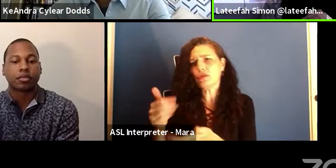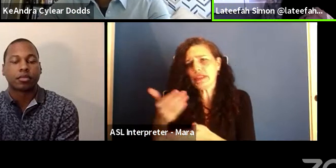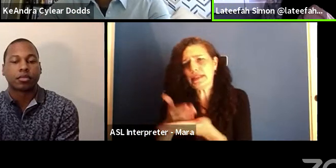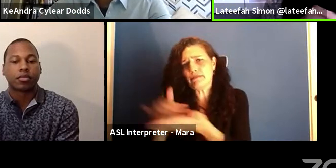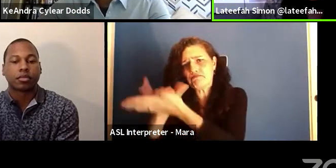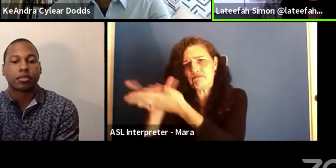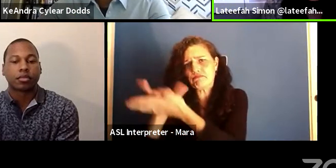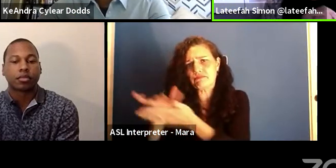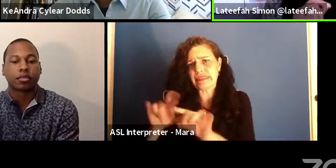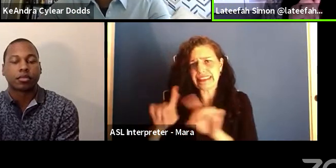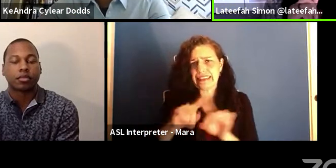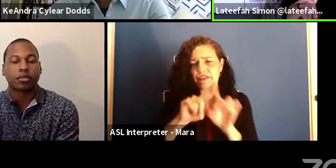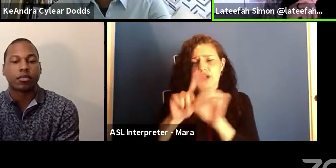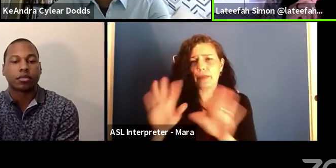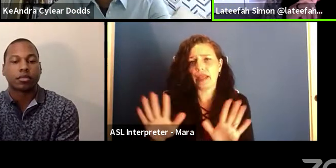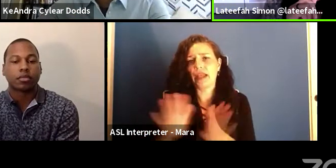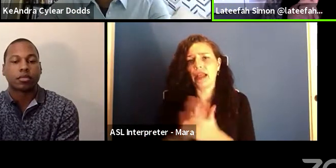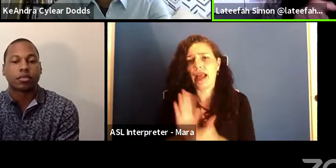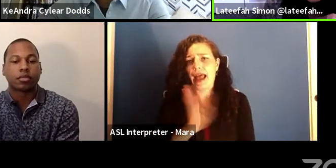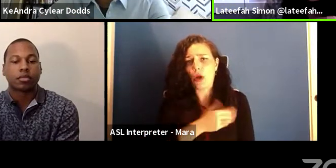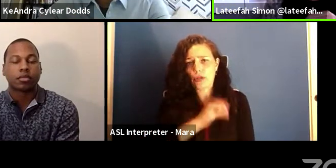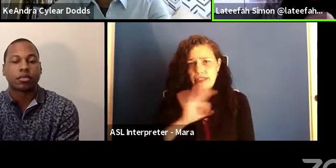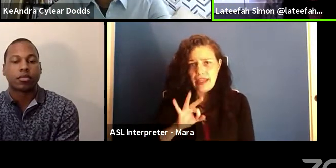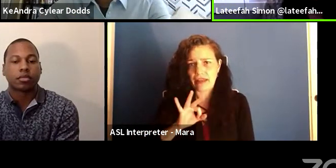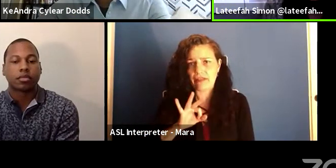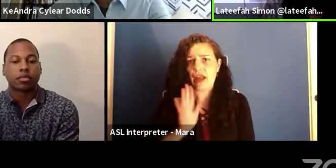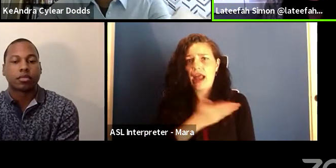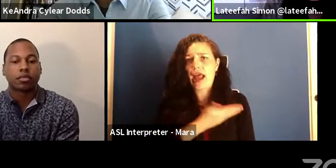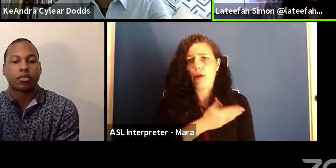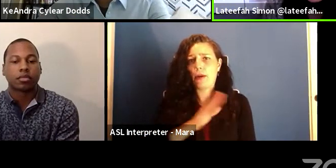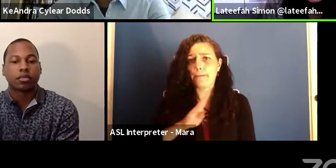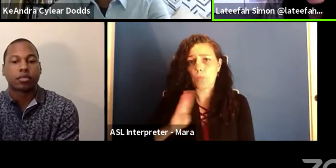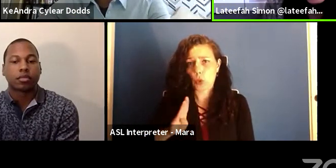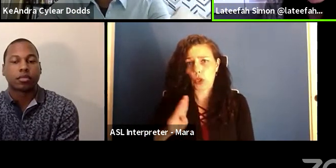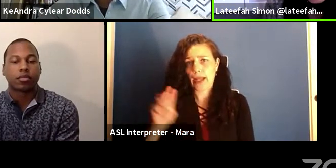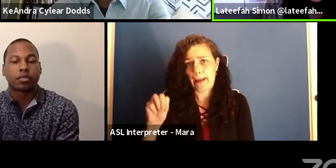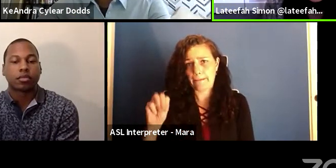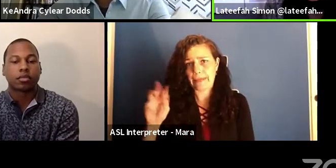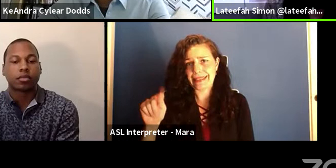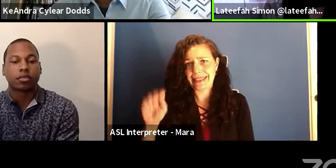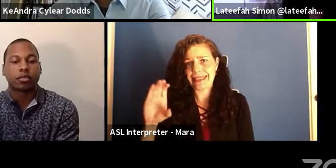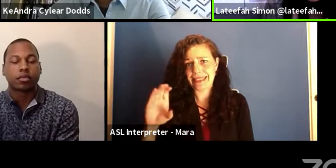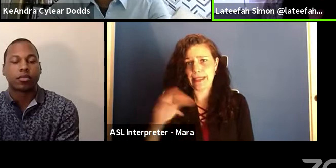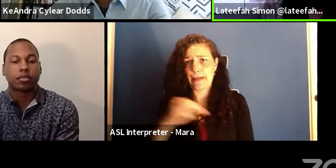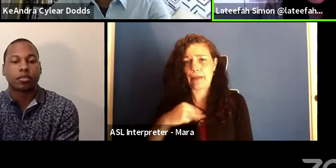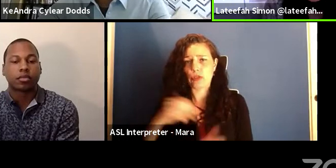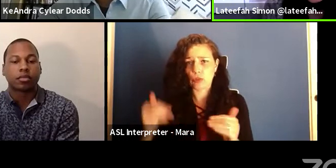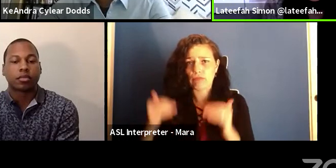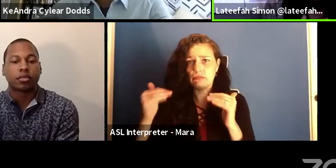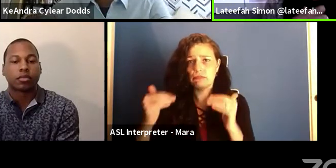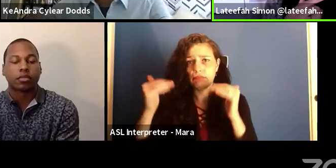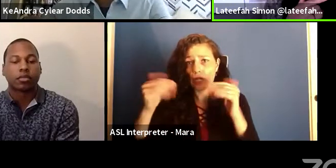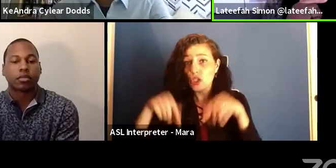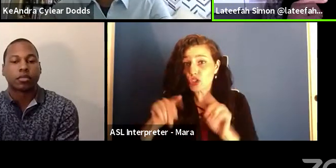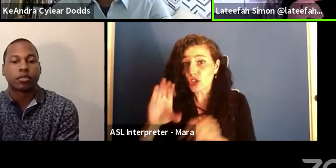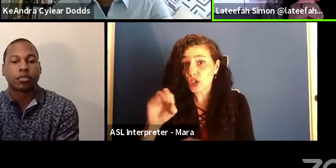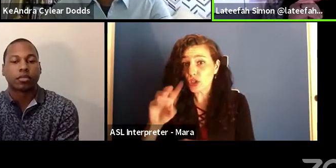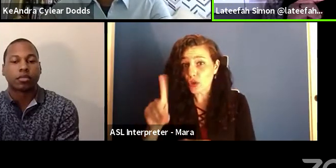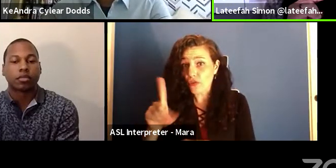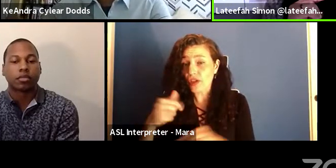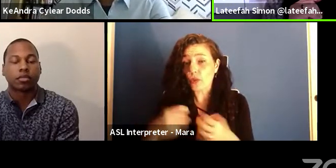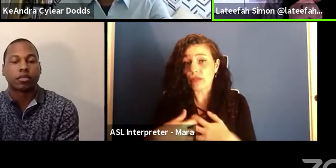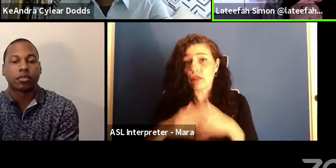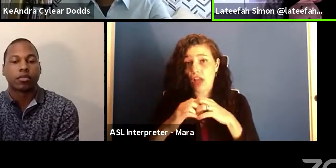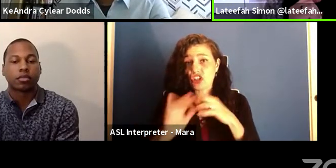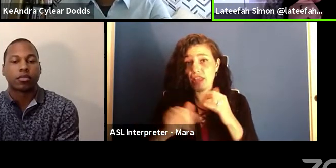board, members of the MTC to advance a means-based fare pilot. We, even during COVID, we have launched that